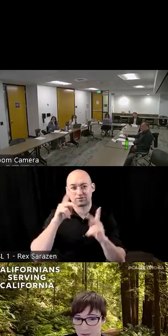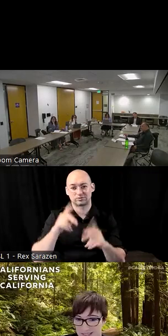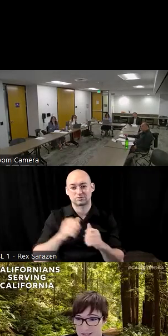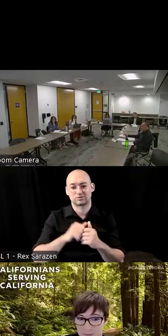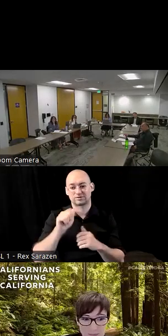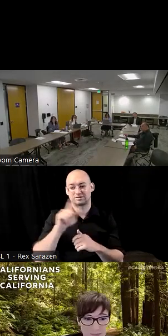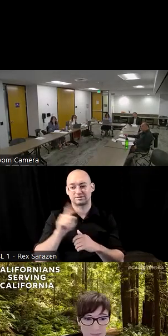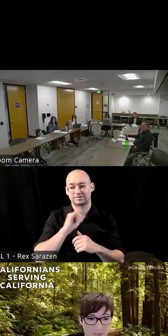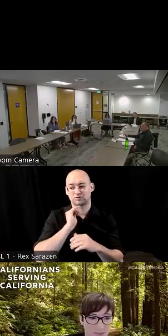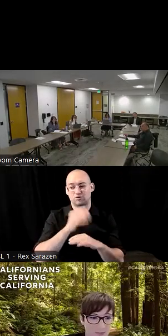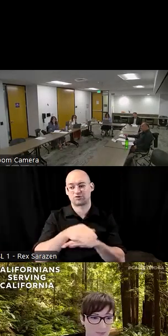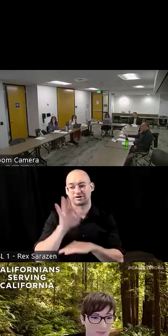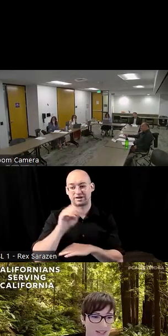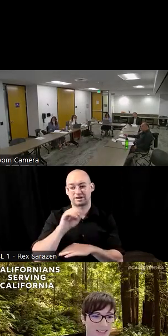90%.